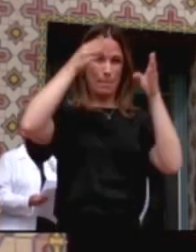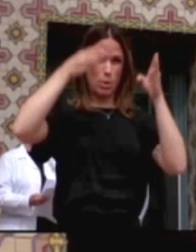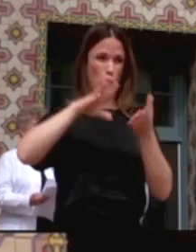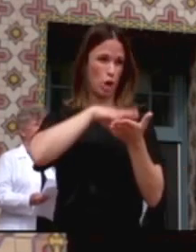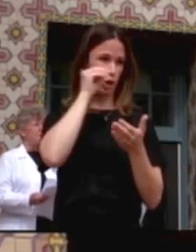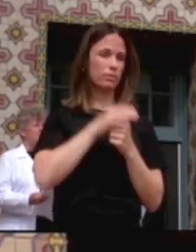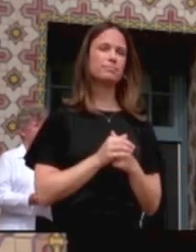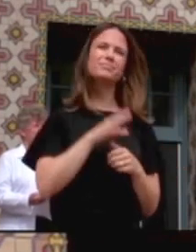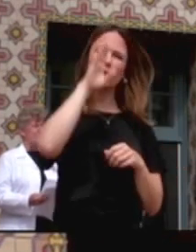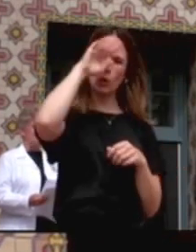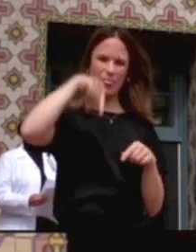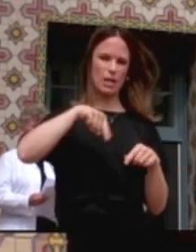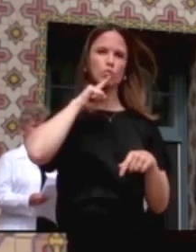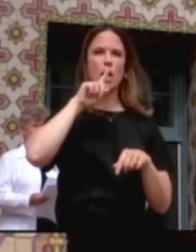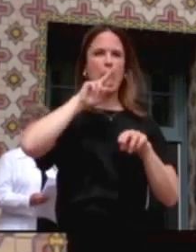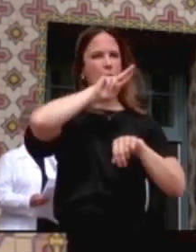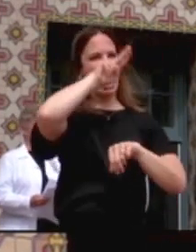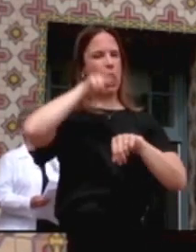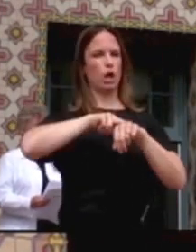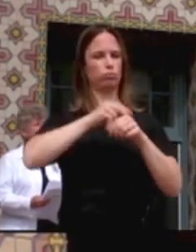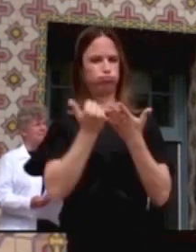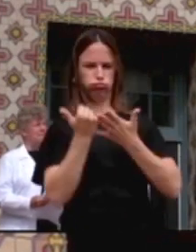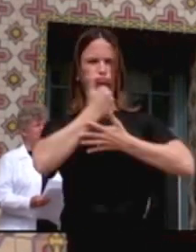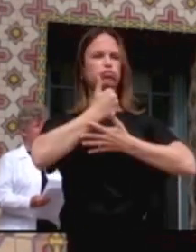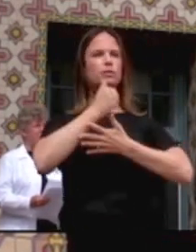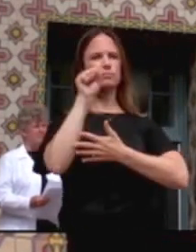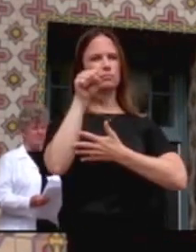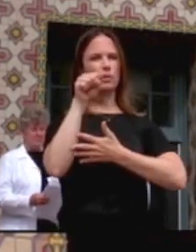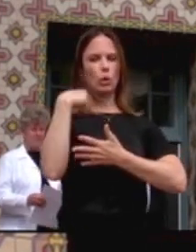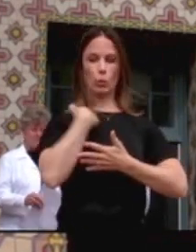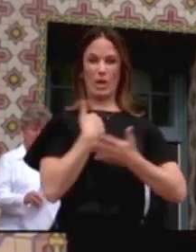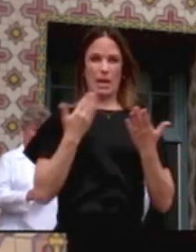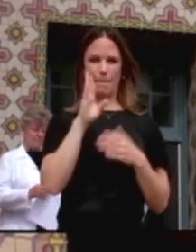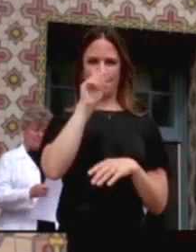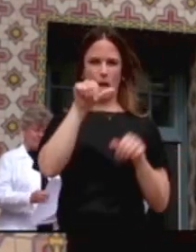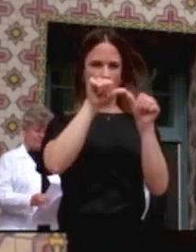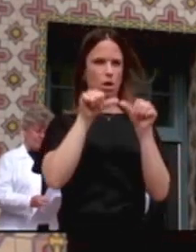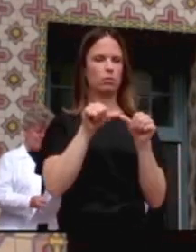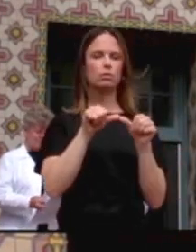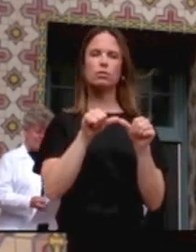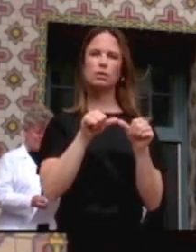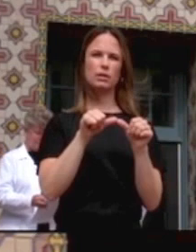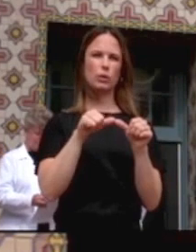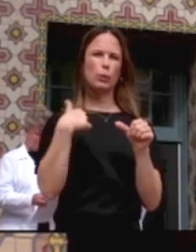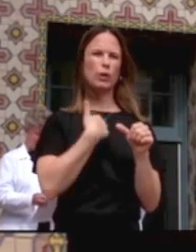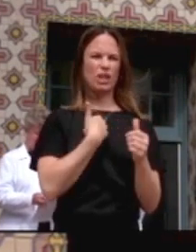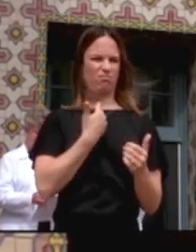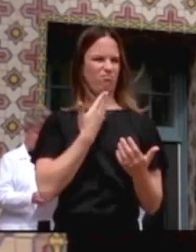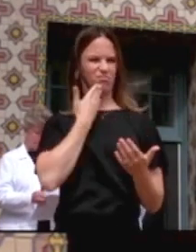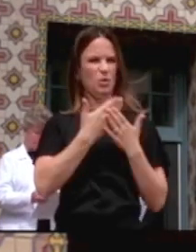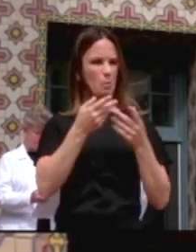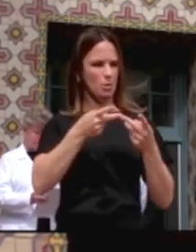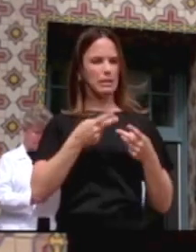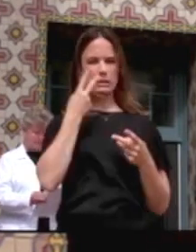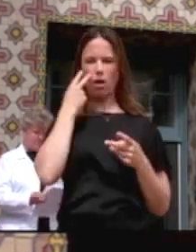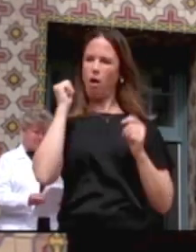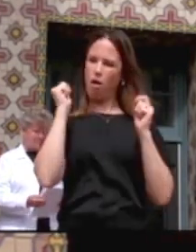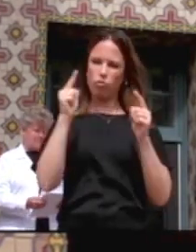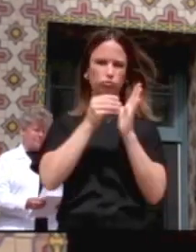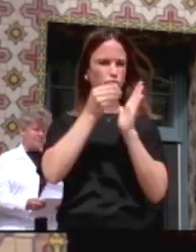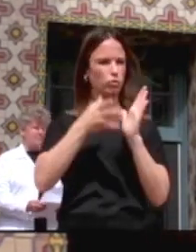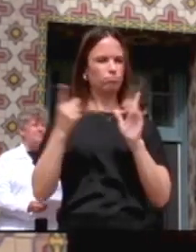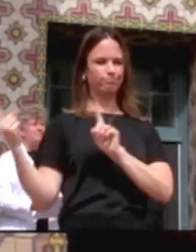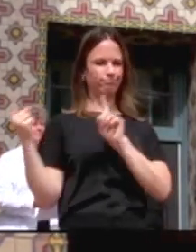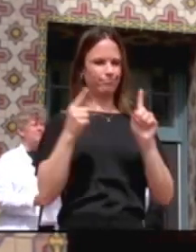while this is a national priority, we in the Bay Area are in an especially good position to see all students back